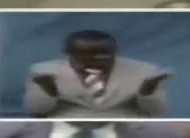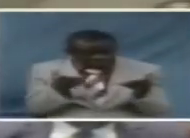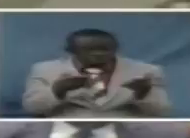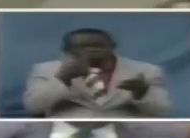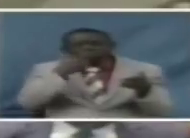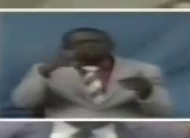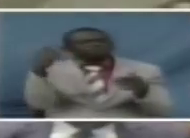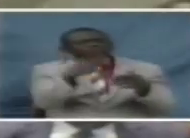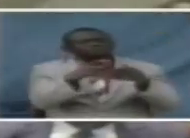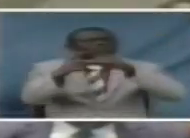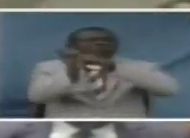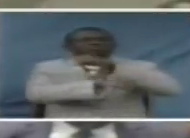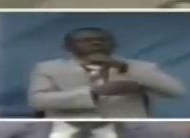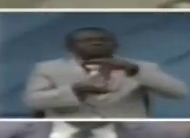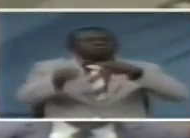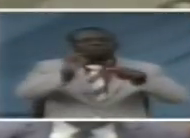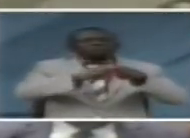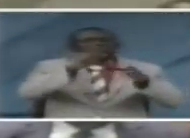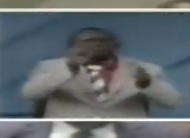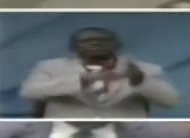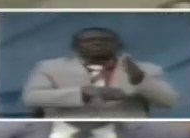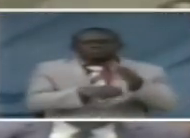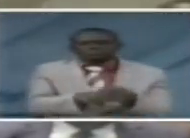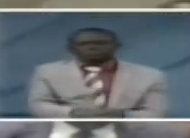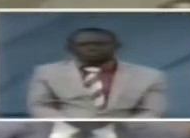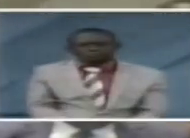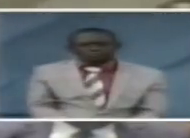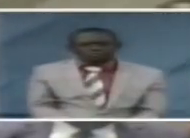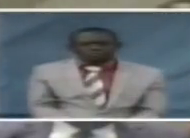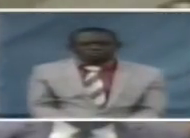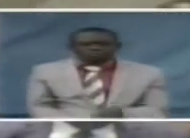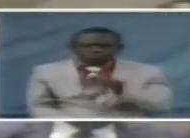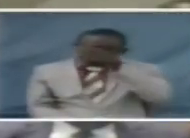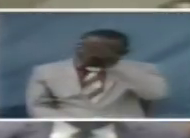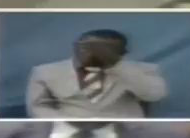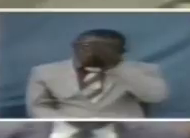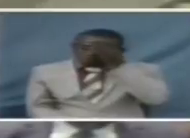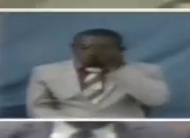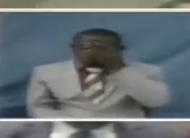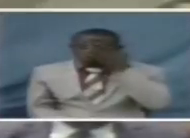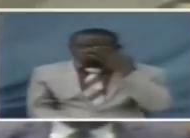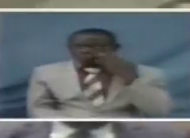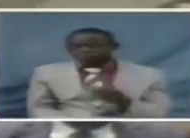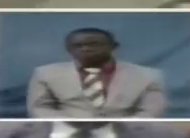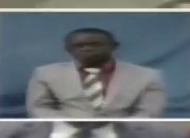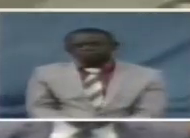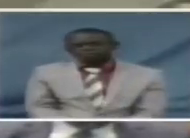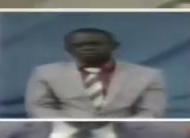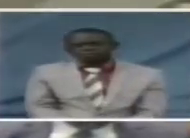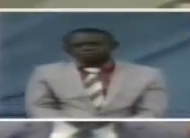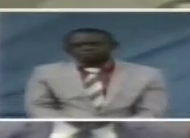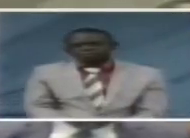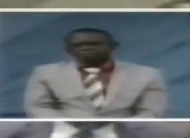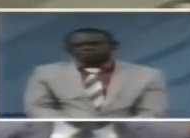invoices. If you fail to issue a tax invoices, I'm introducing a penalty and